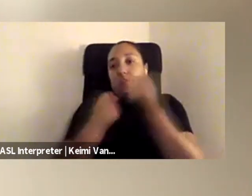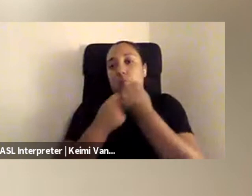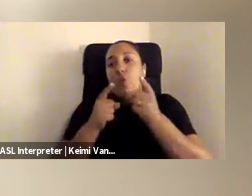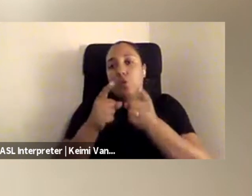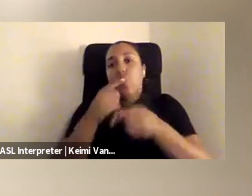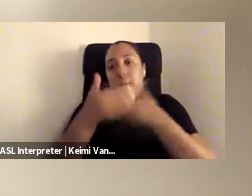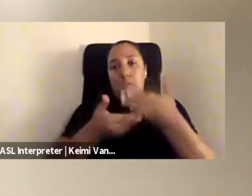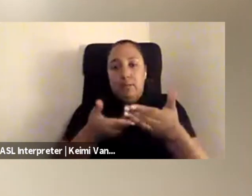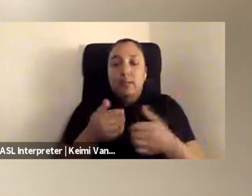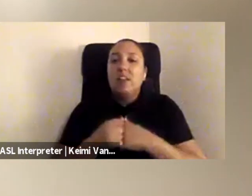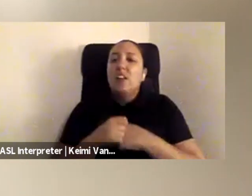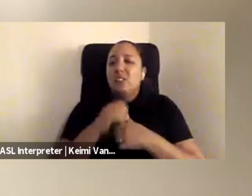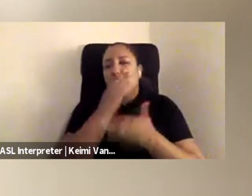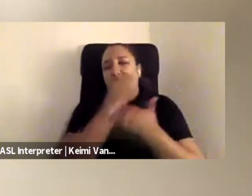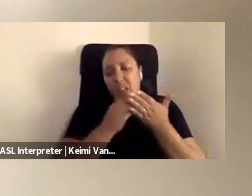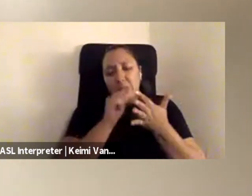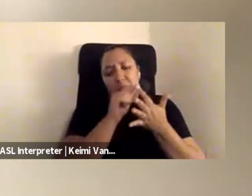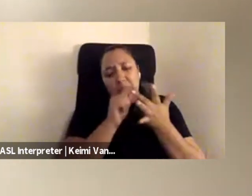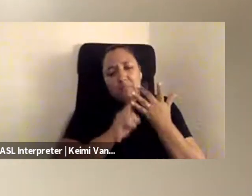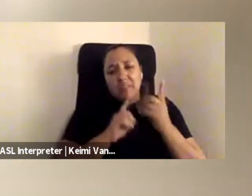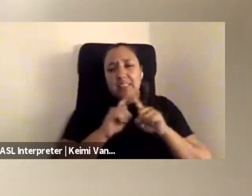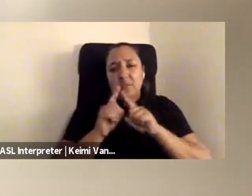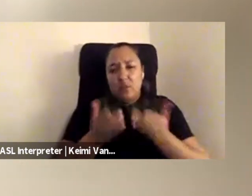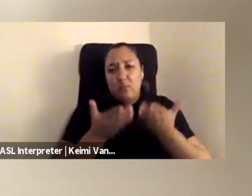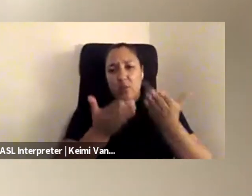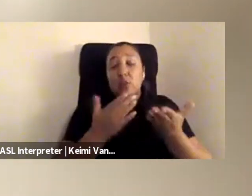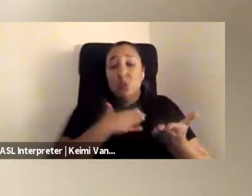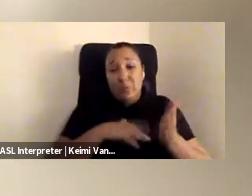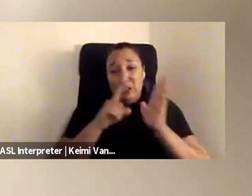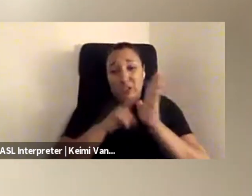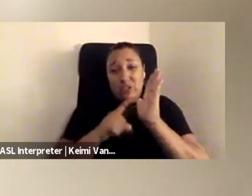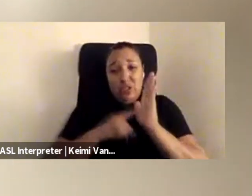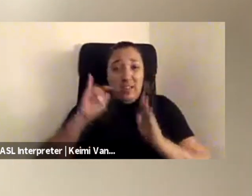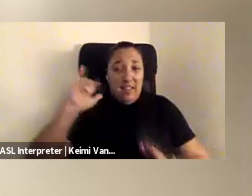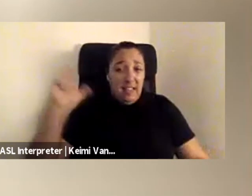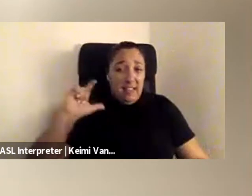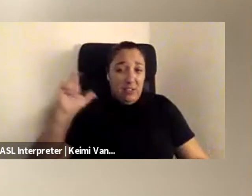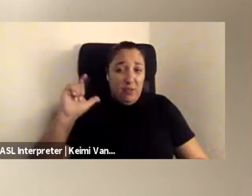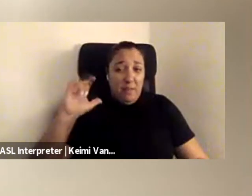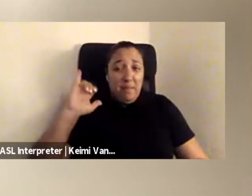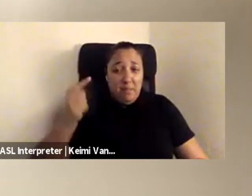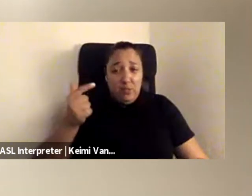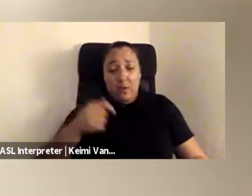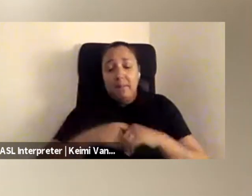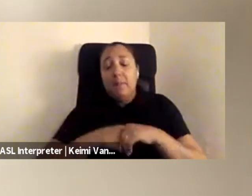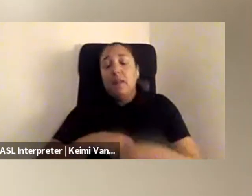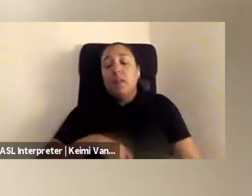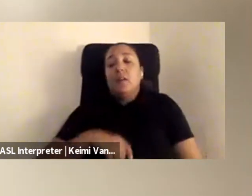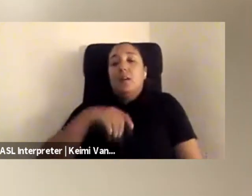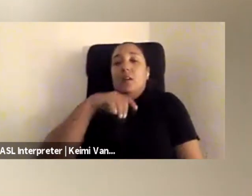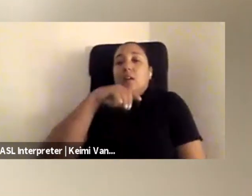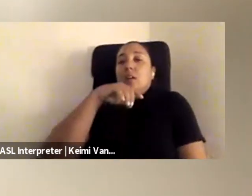these are only a few of our amazing offerings we have. So please check us out on Instagram. We're at artsbiz,